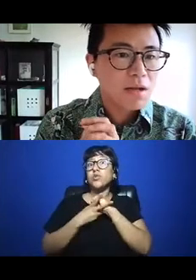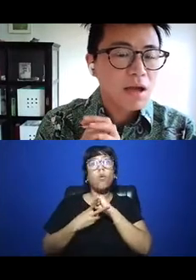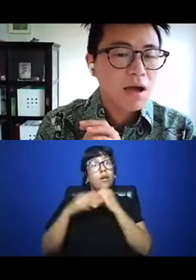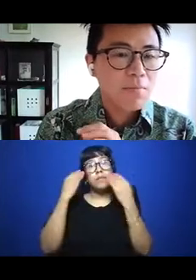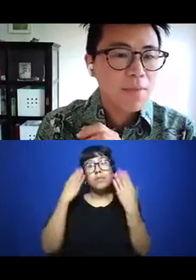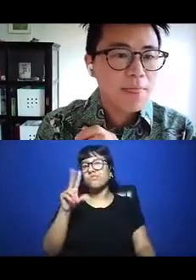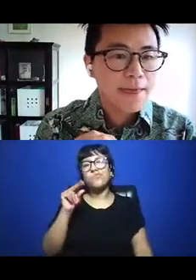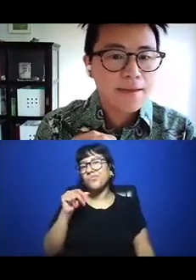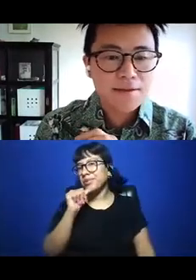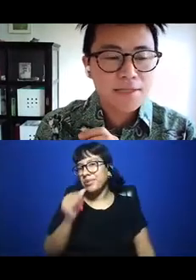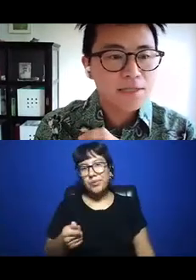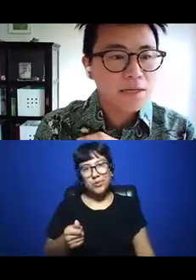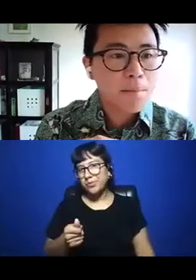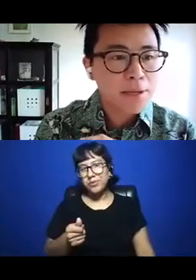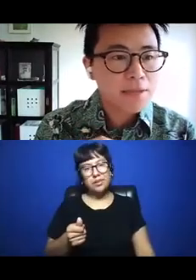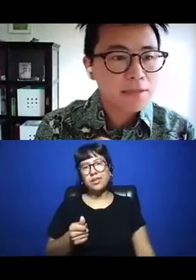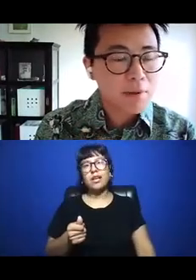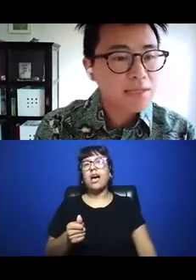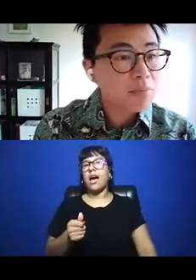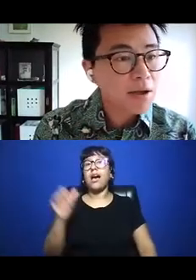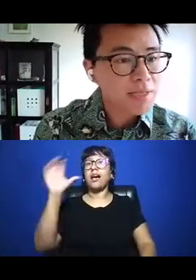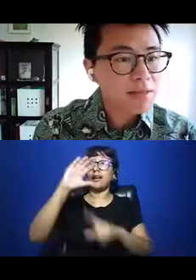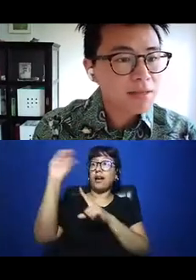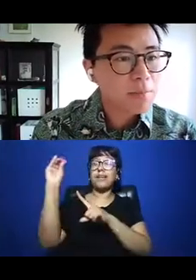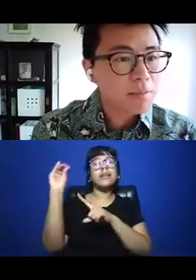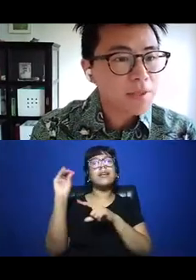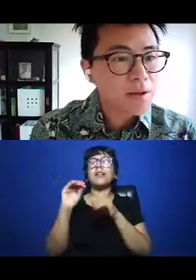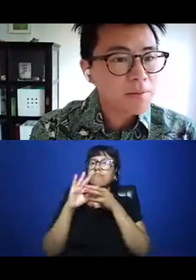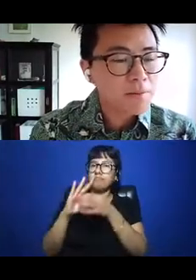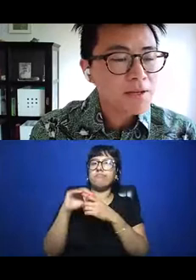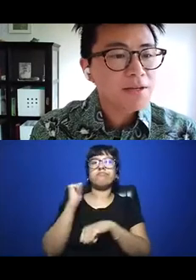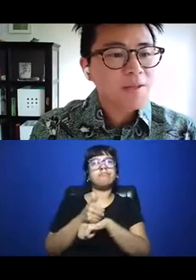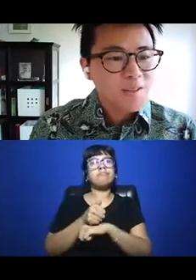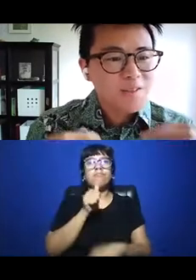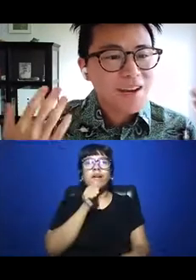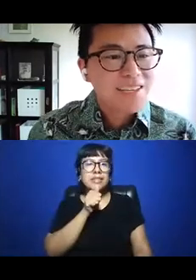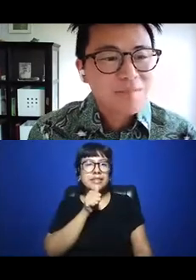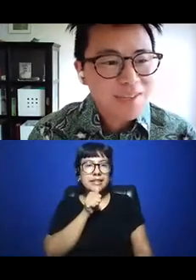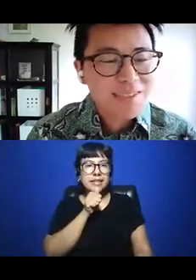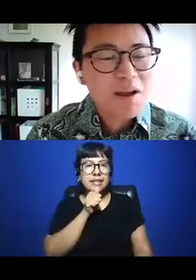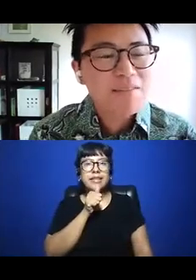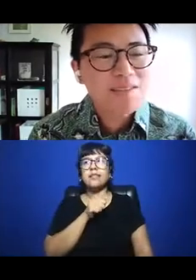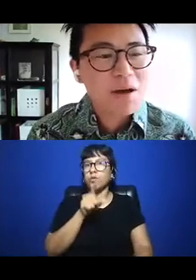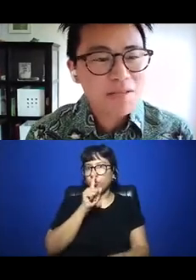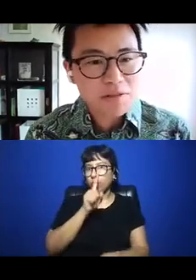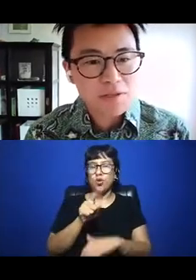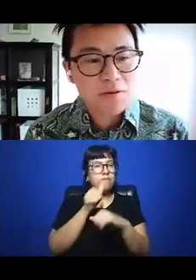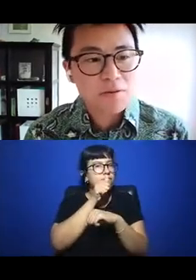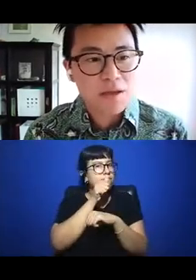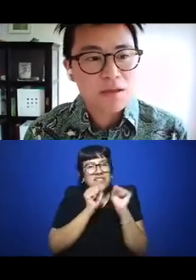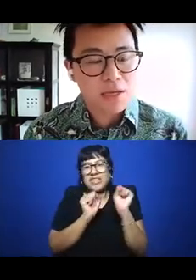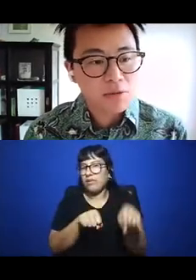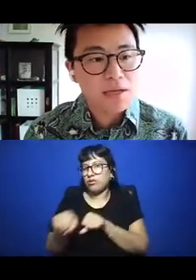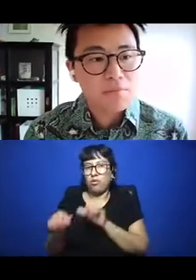information. And it's a company that's based on privacy, like built on trying to keep things as private as possible.